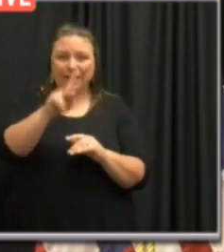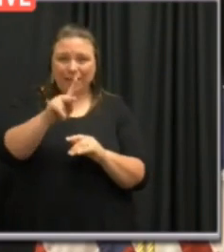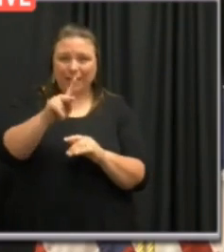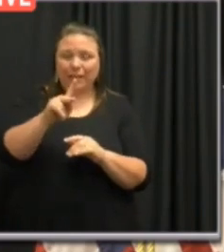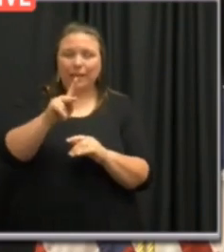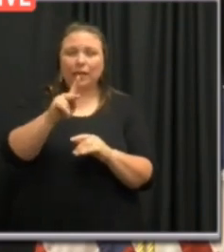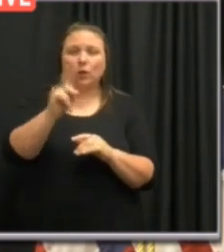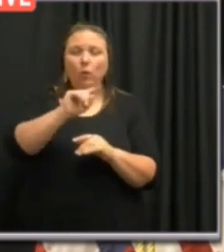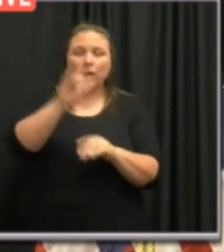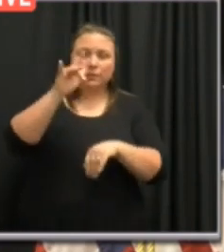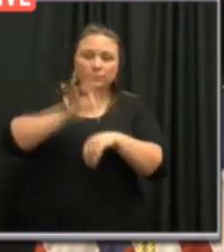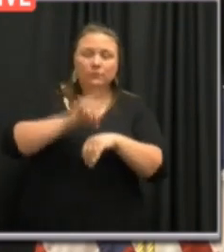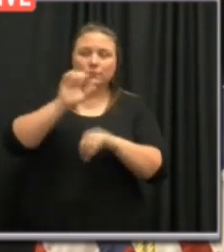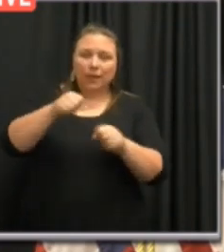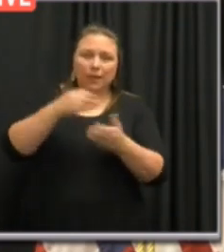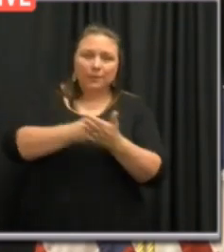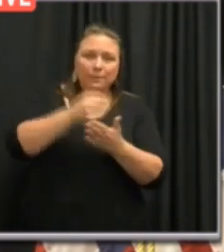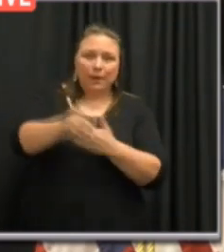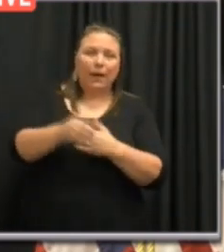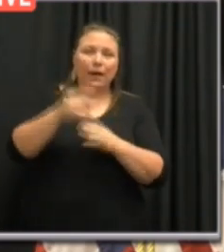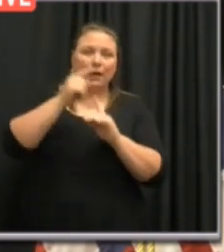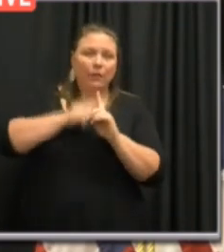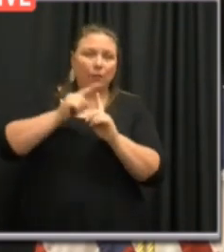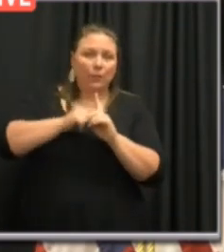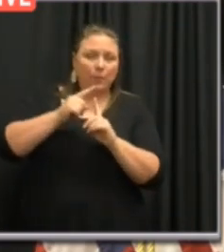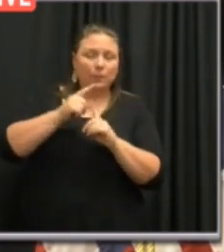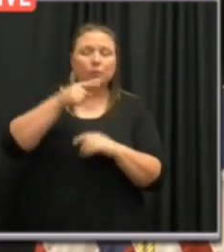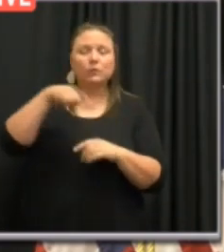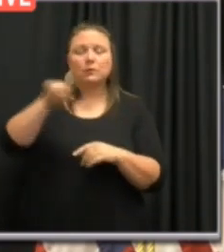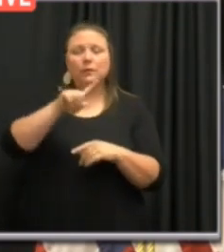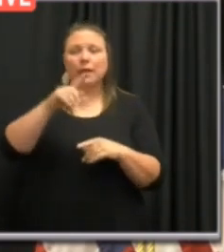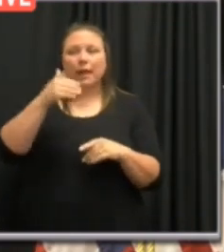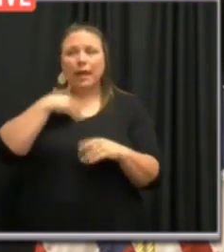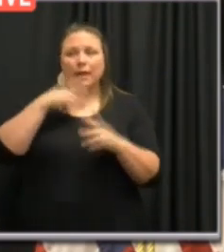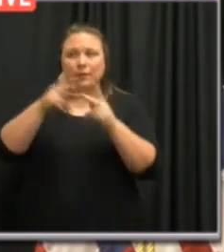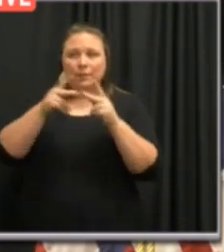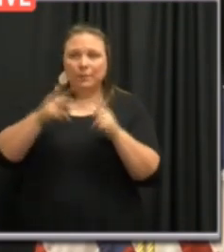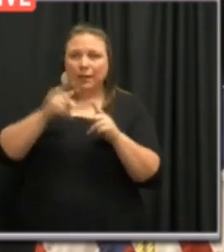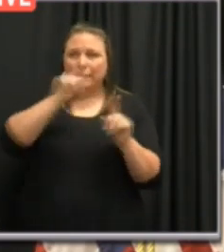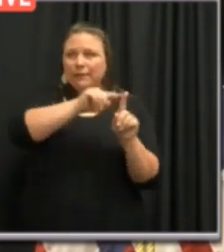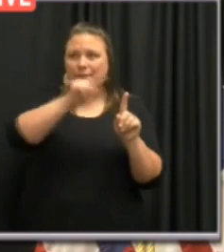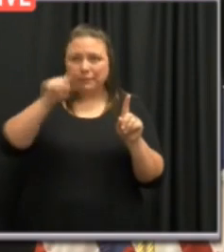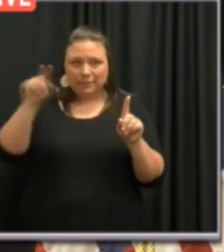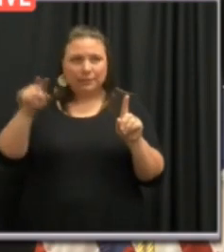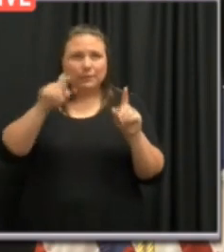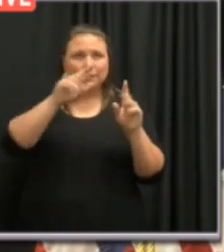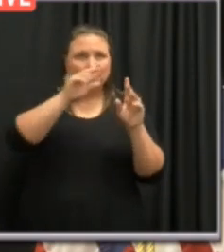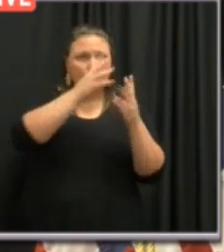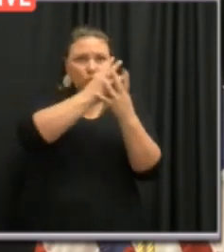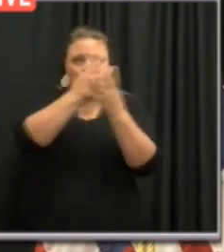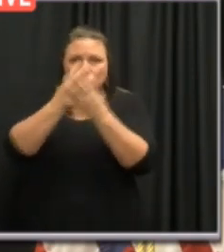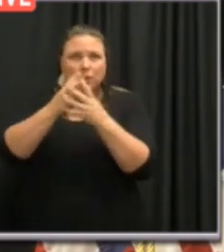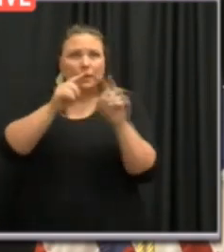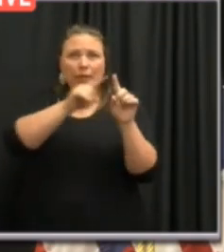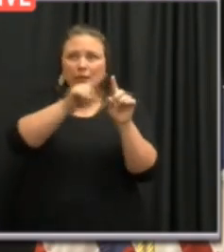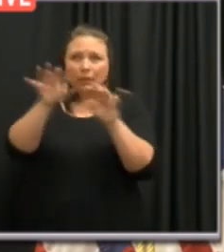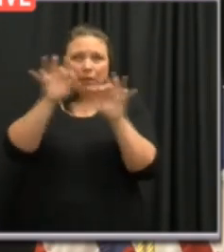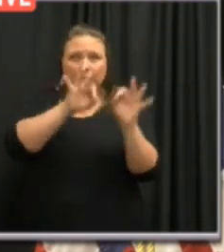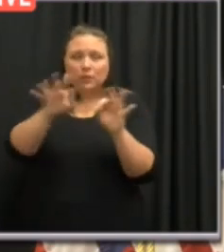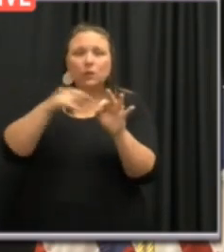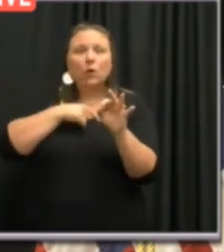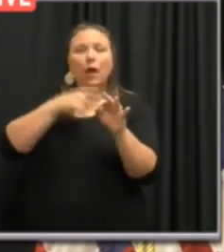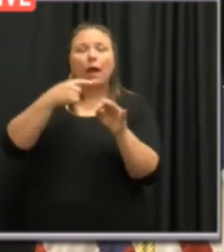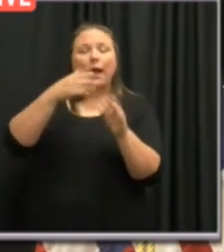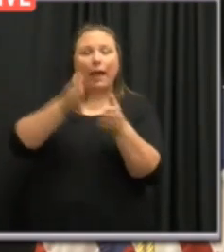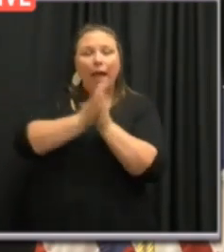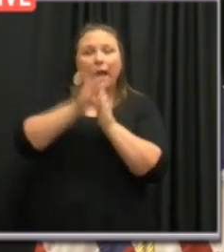be purchased. They've resourced places in the state and other places they vetted that can sell those. So I defer businesses to